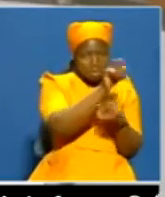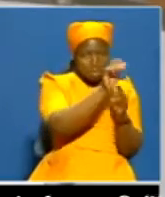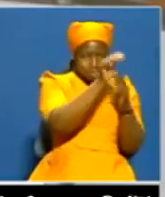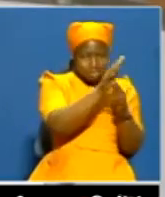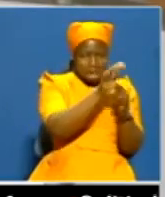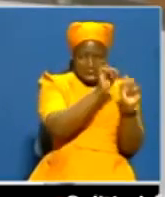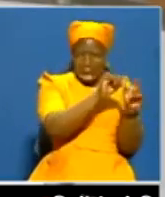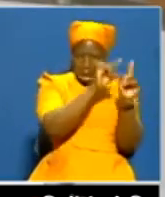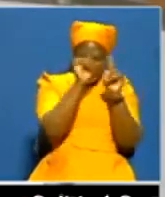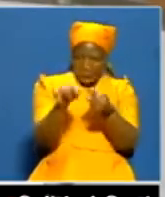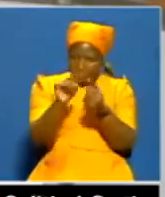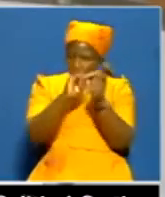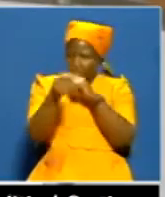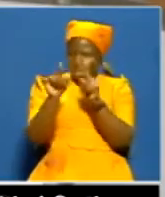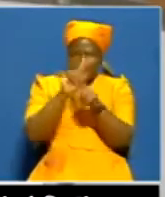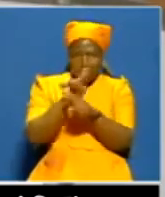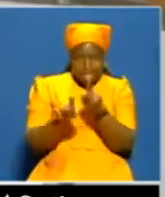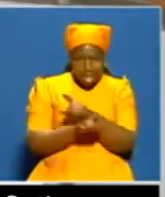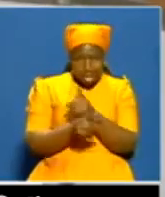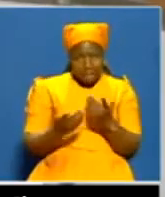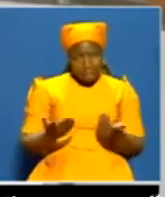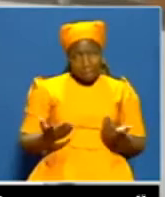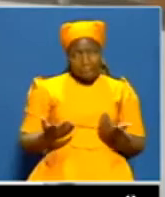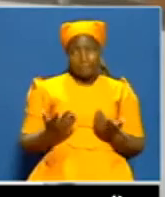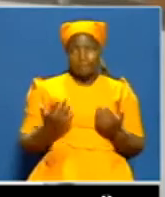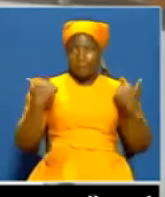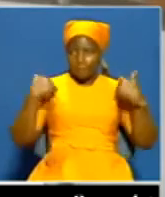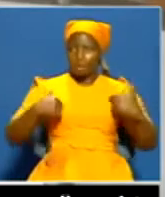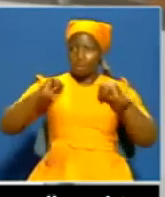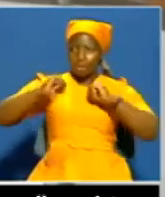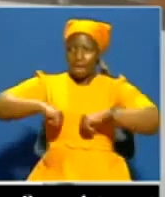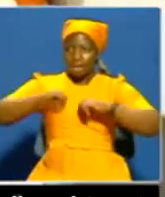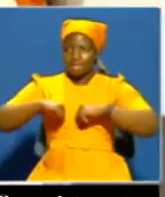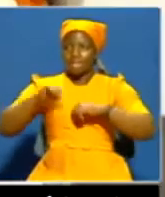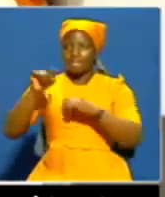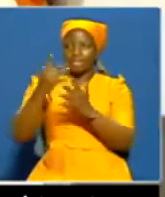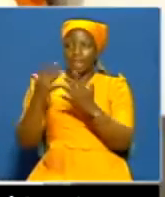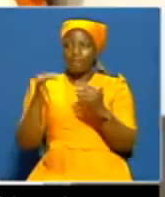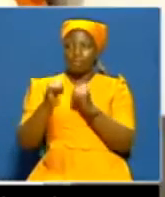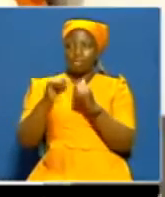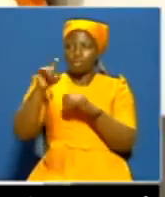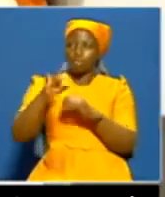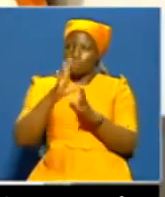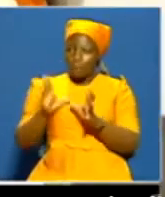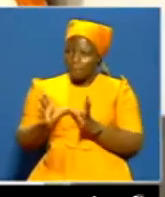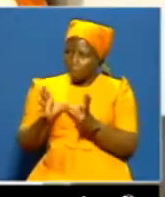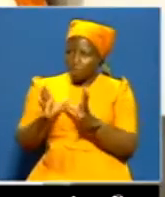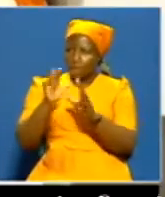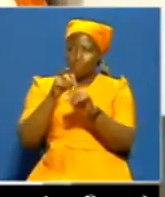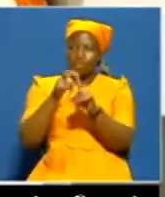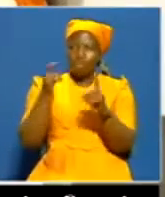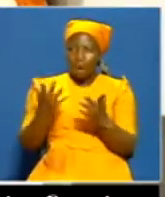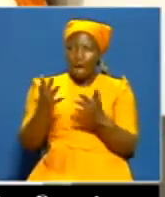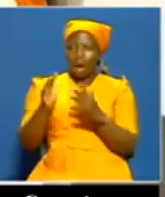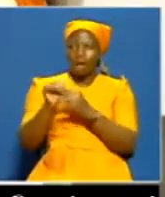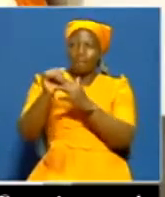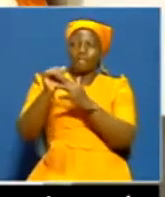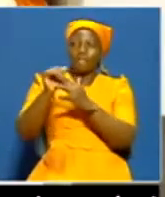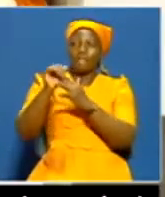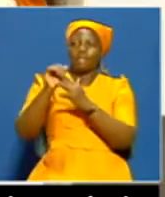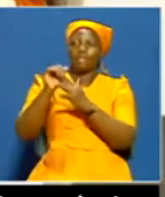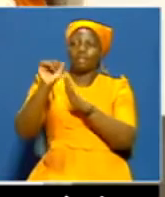change everything else? So I agree with Akinyi that this is something that should be pushed from a leadership position. But I also feel the young people